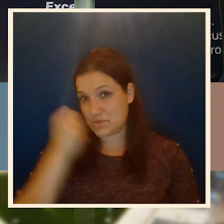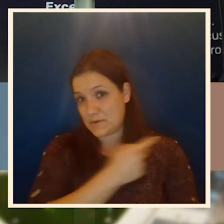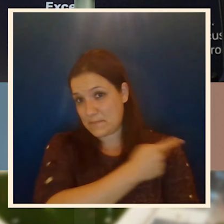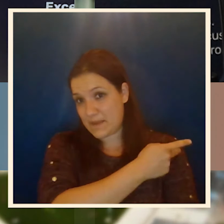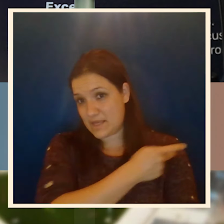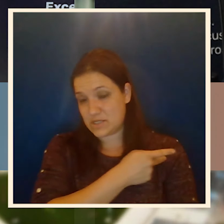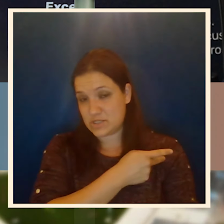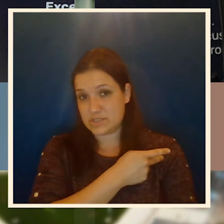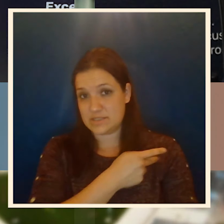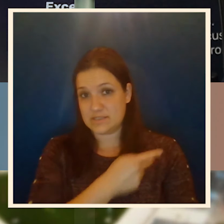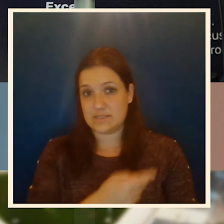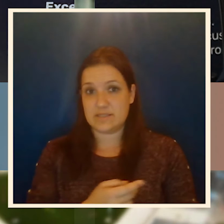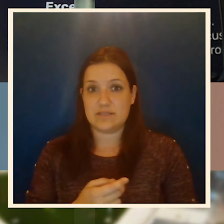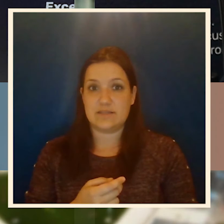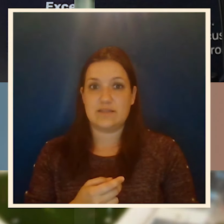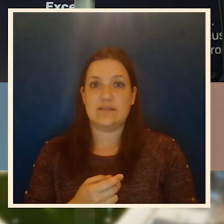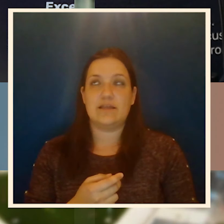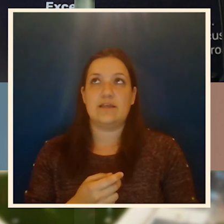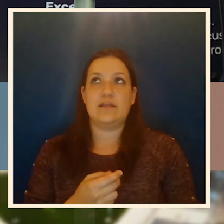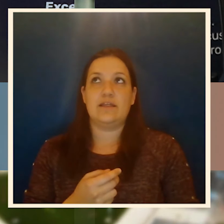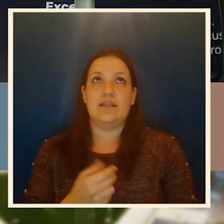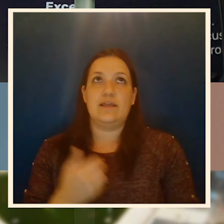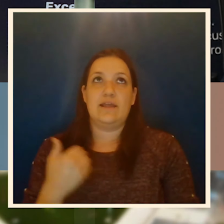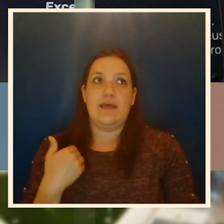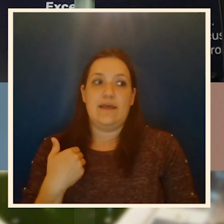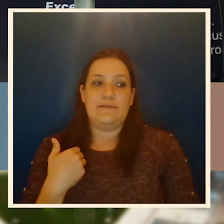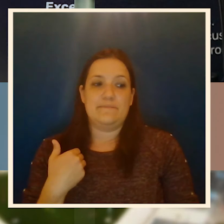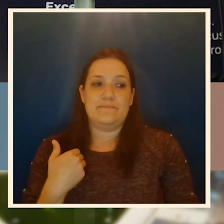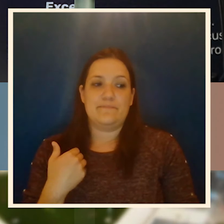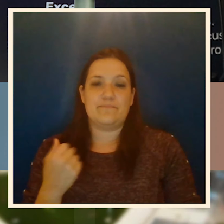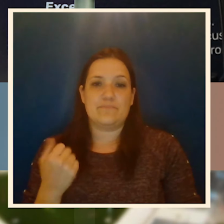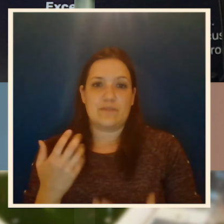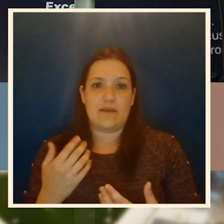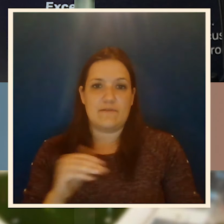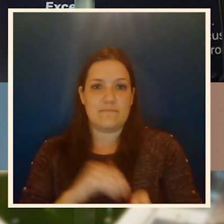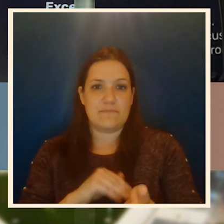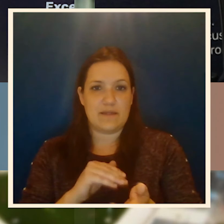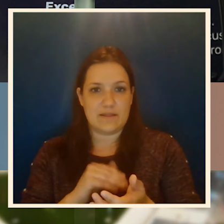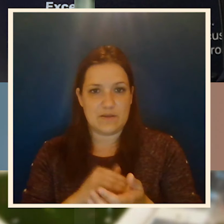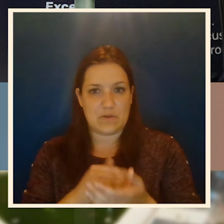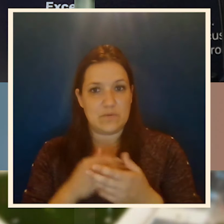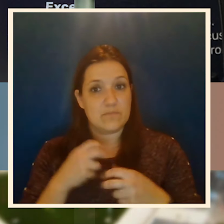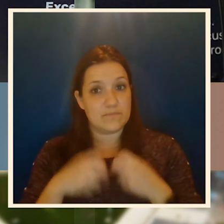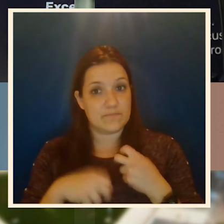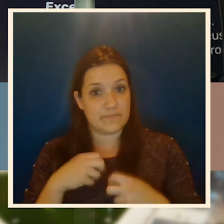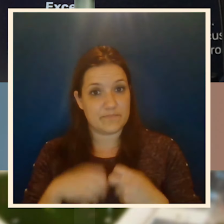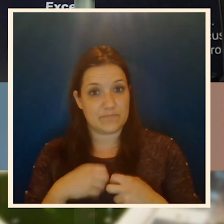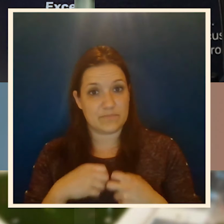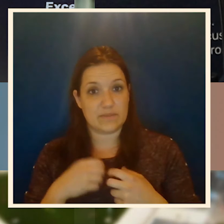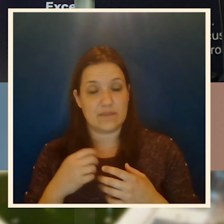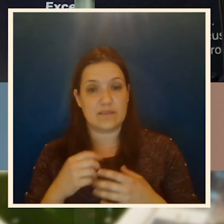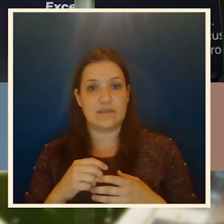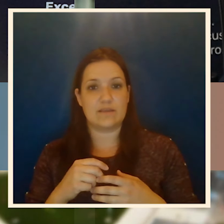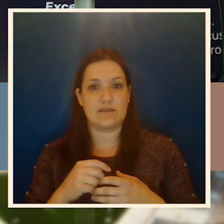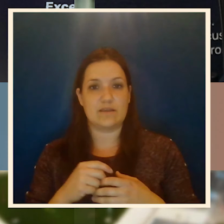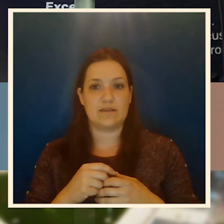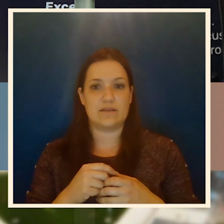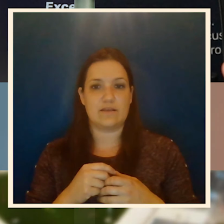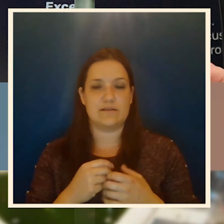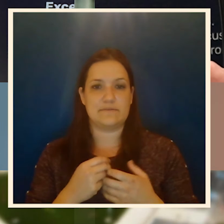that had quite a few medical conditions that really caused